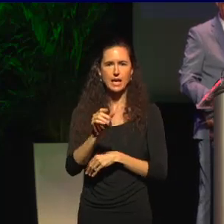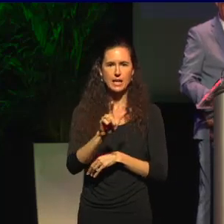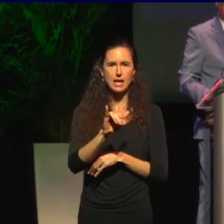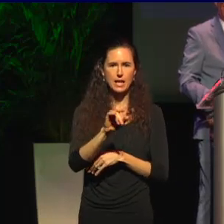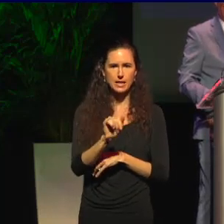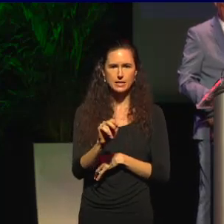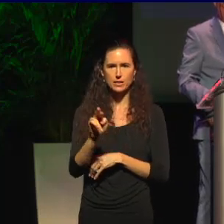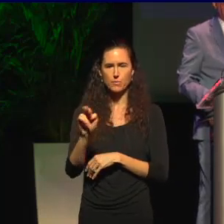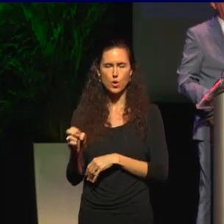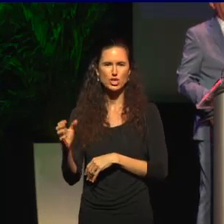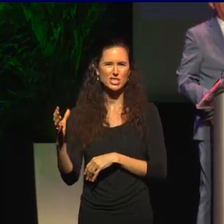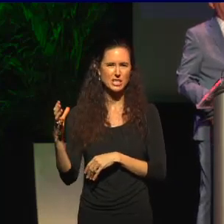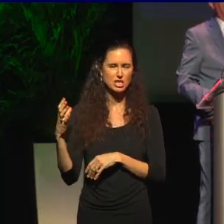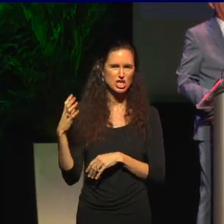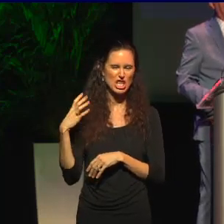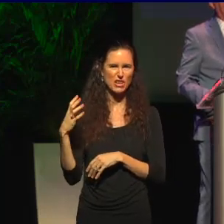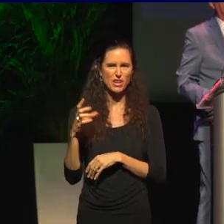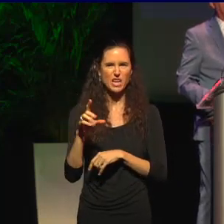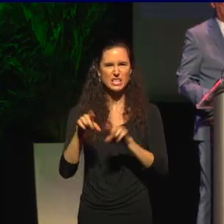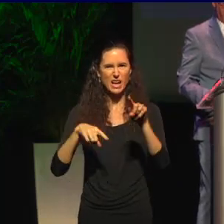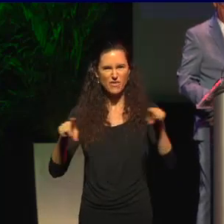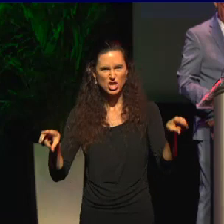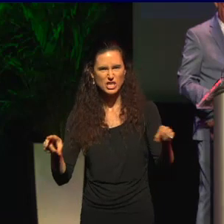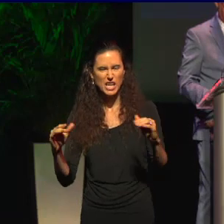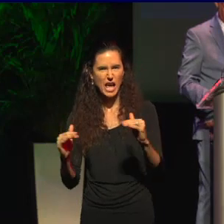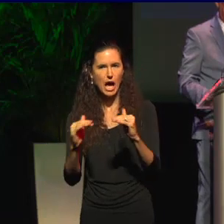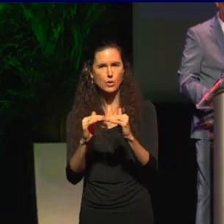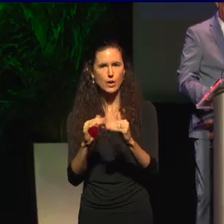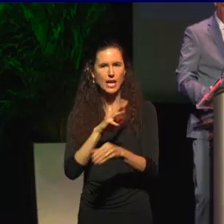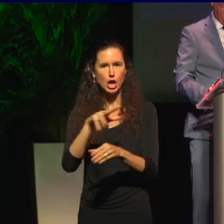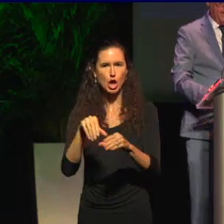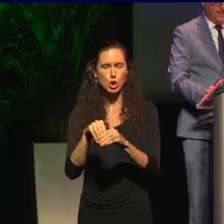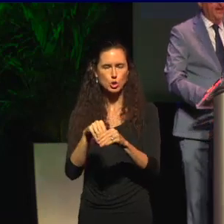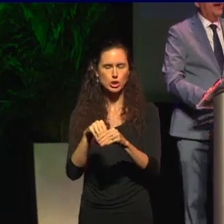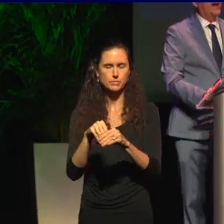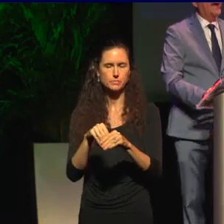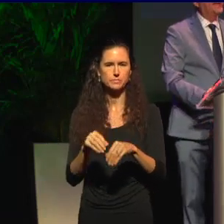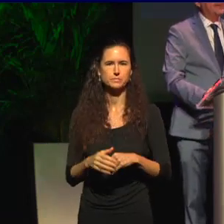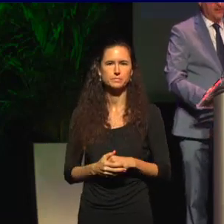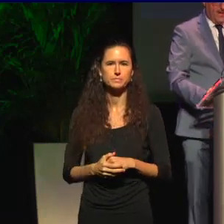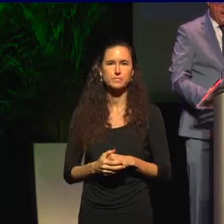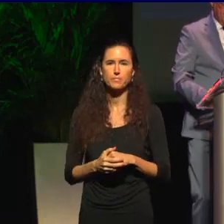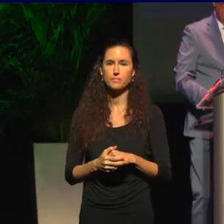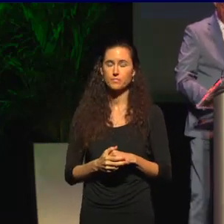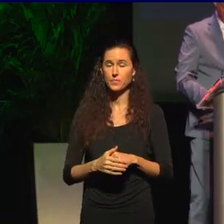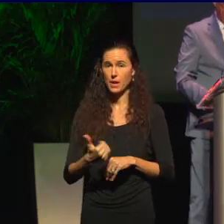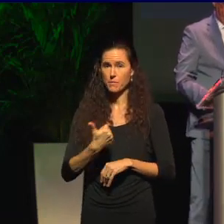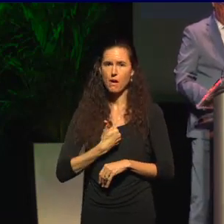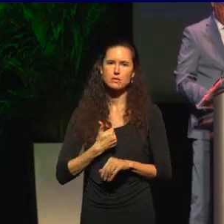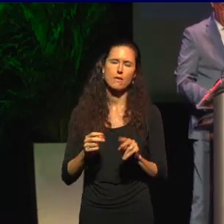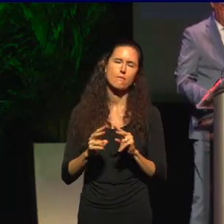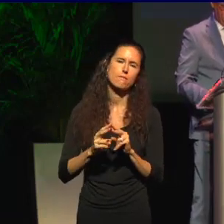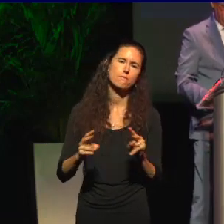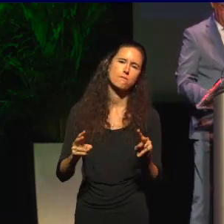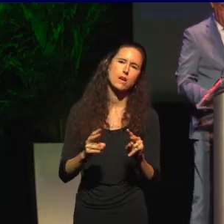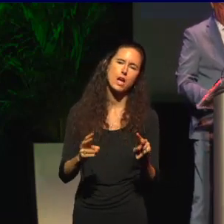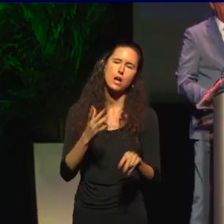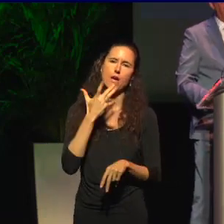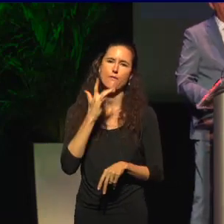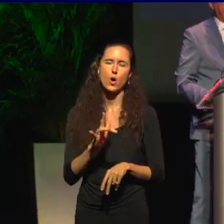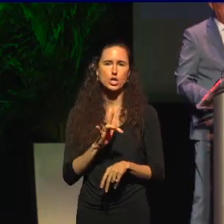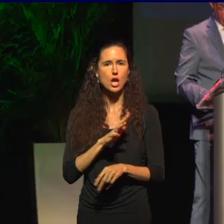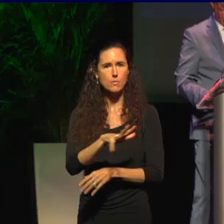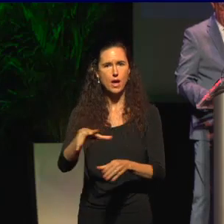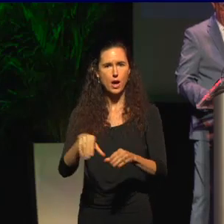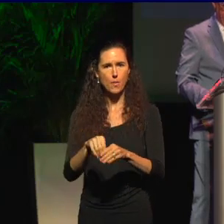Moore, Chief Diversity, Equity, and Inclusion Officer. I consider myself extremely fortunate to be a part